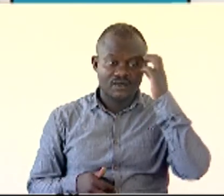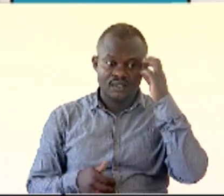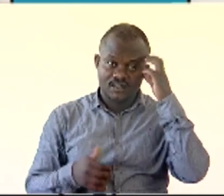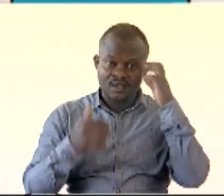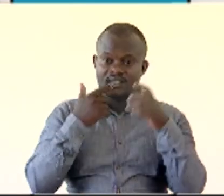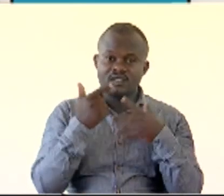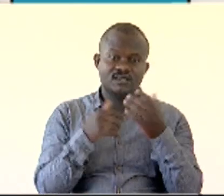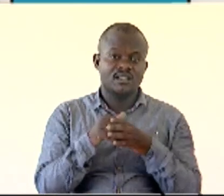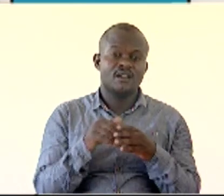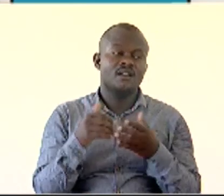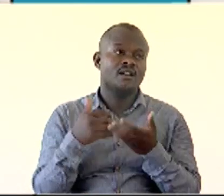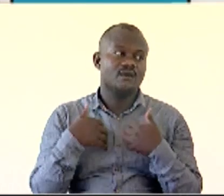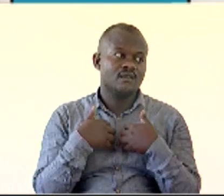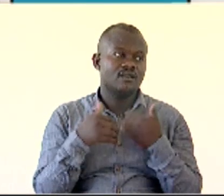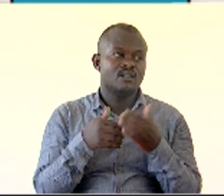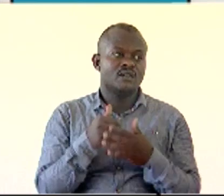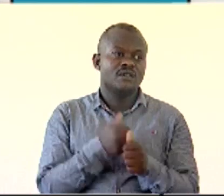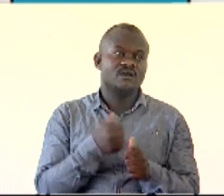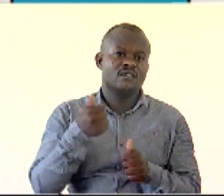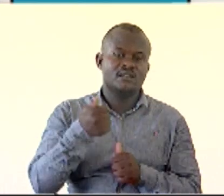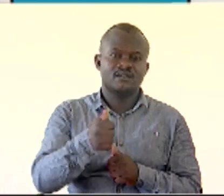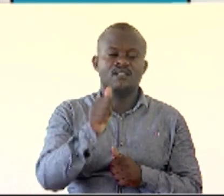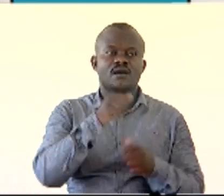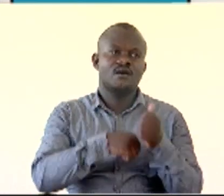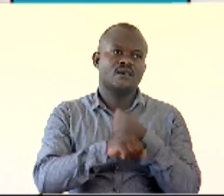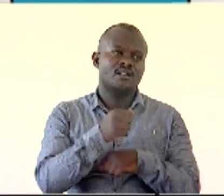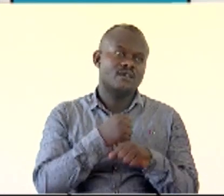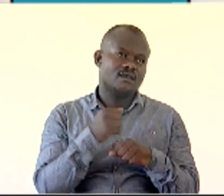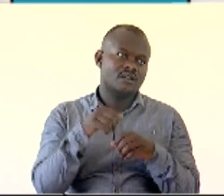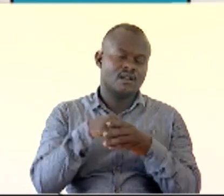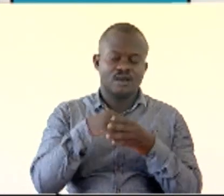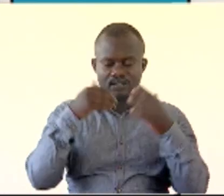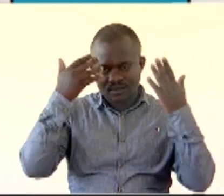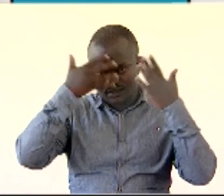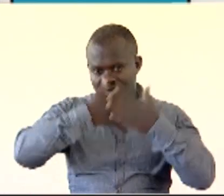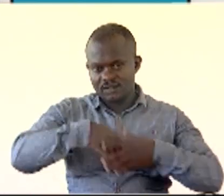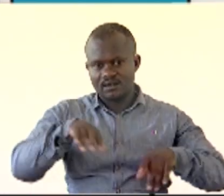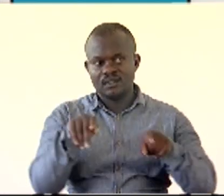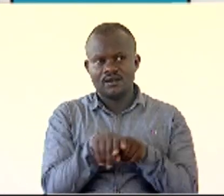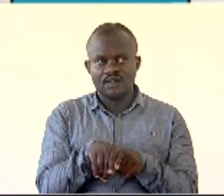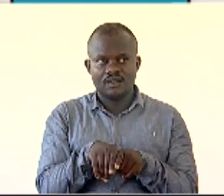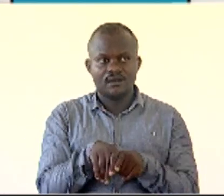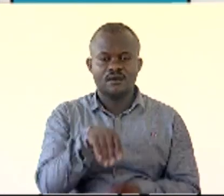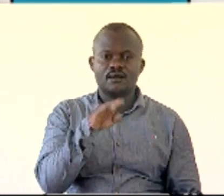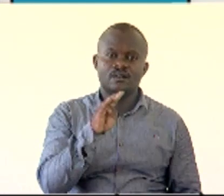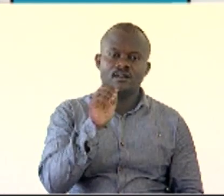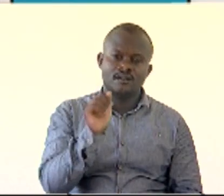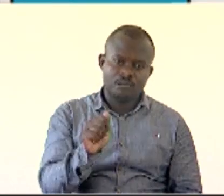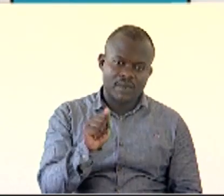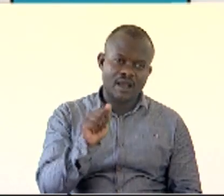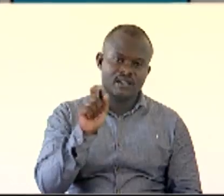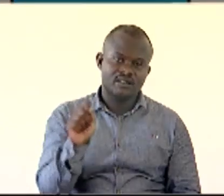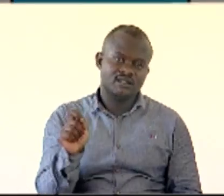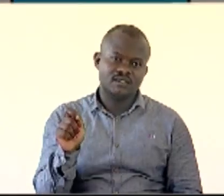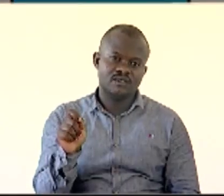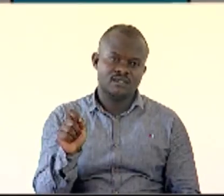These are organisms which are active at night, like bat. Do you know a bat?